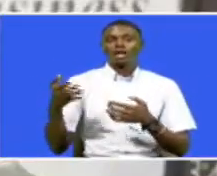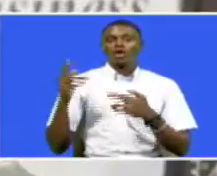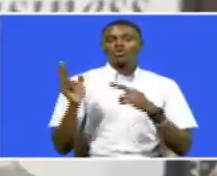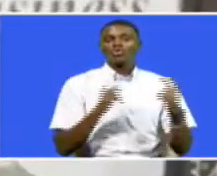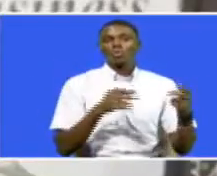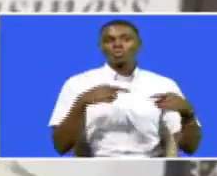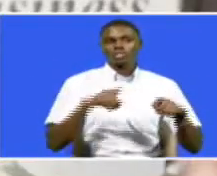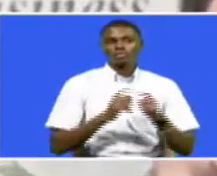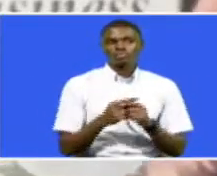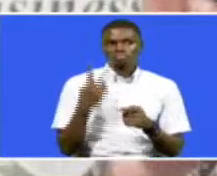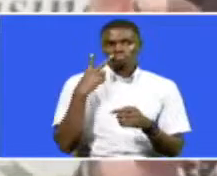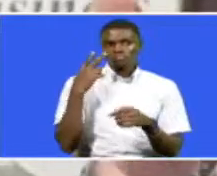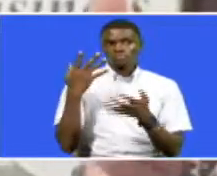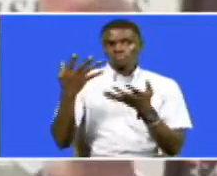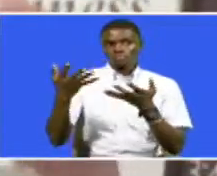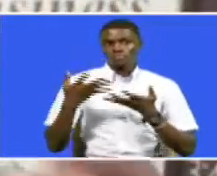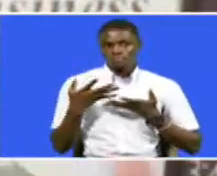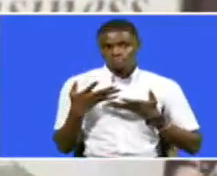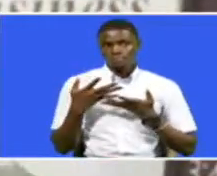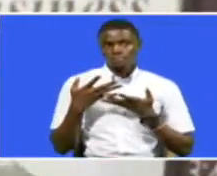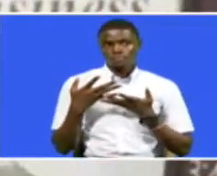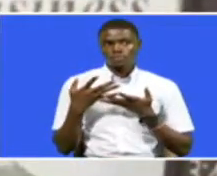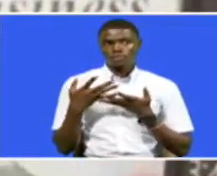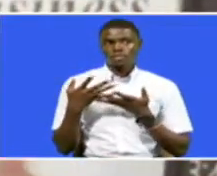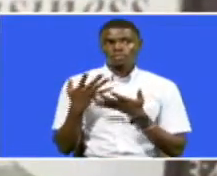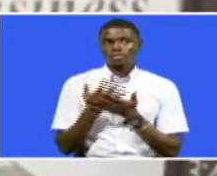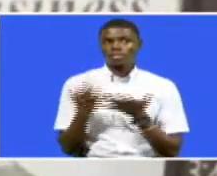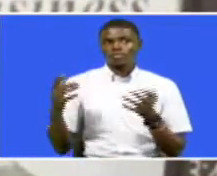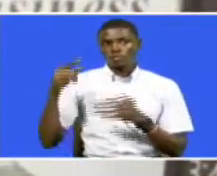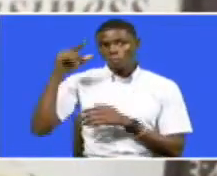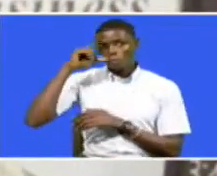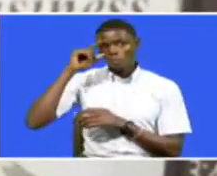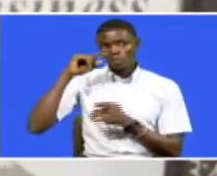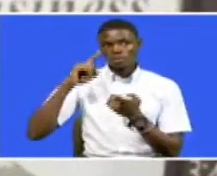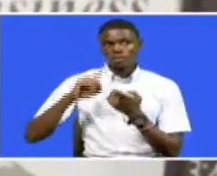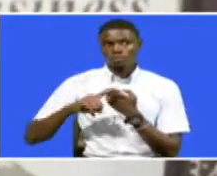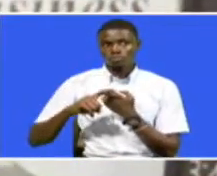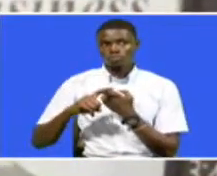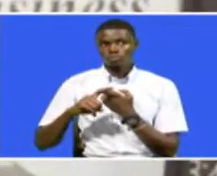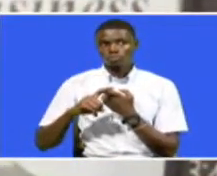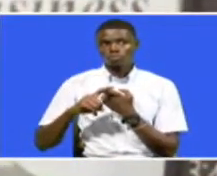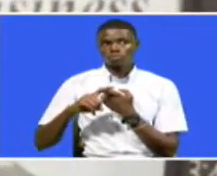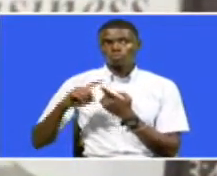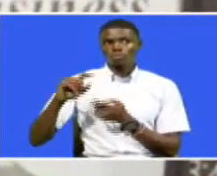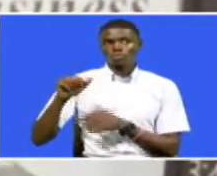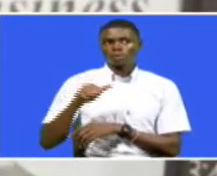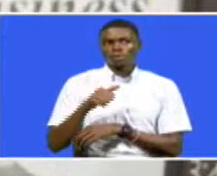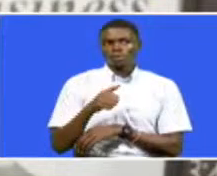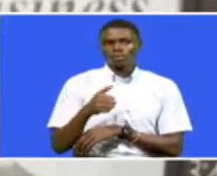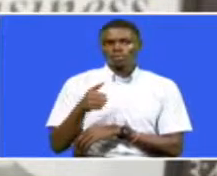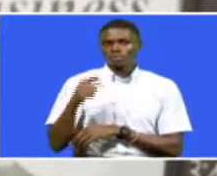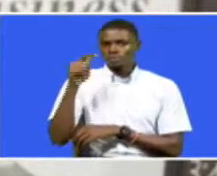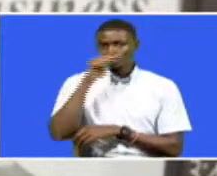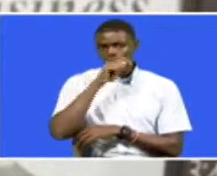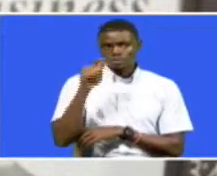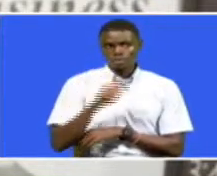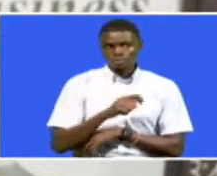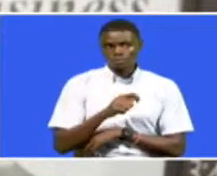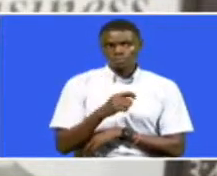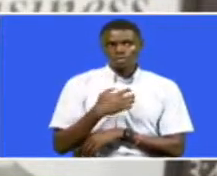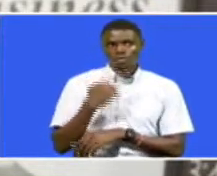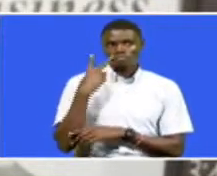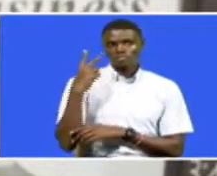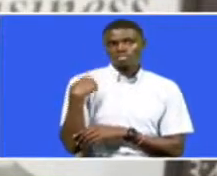We are looking forward to receiving cargo from Mombasa for Uganda and northern Tanzania. I've